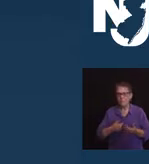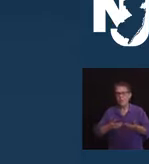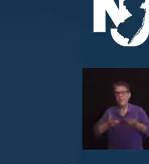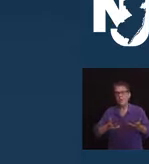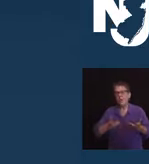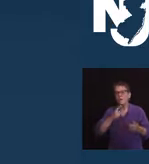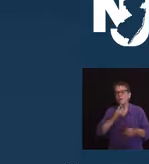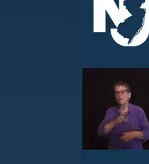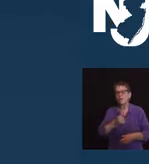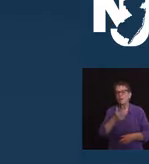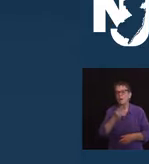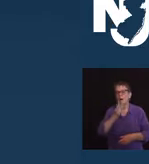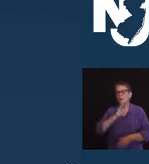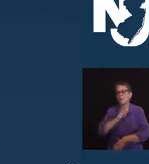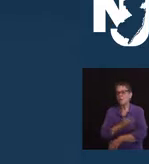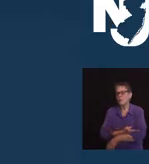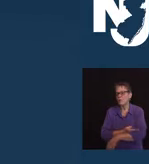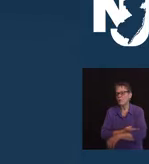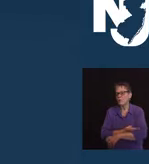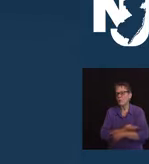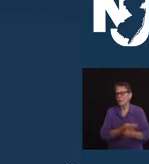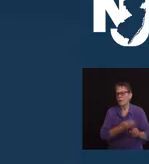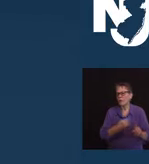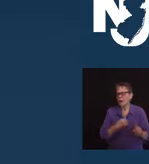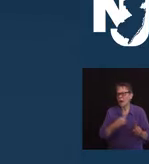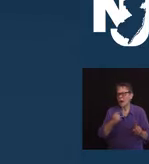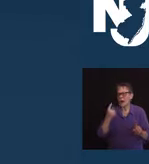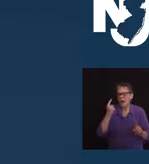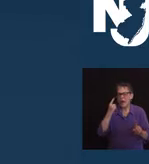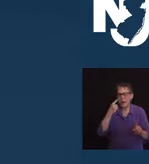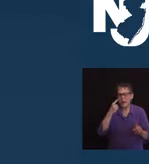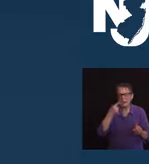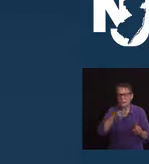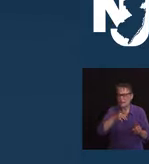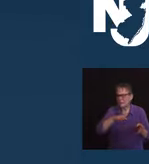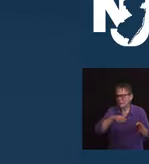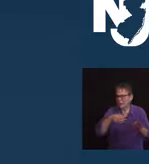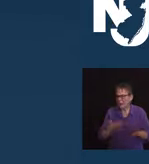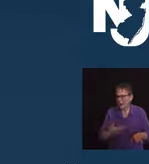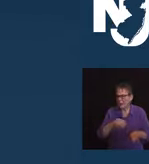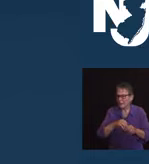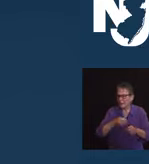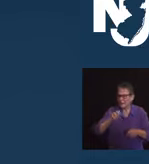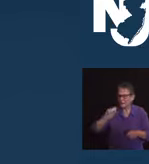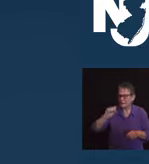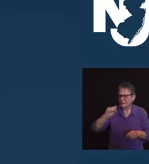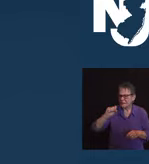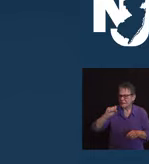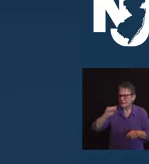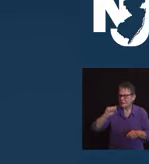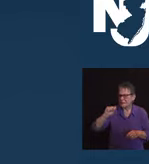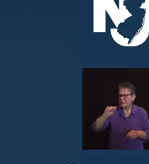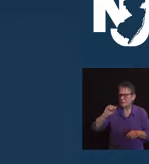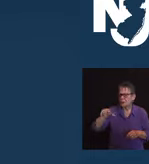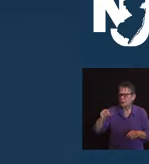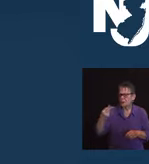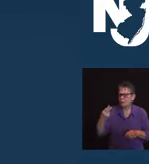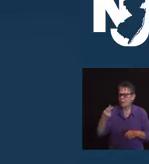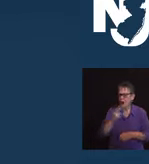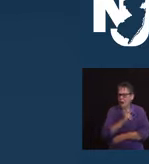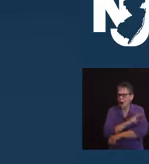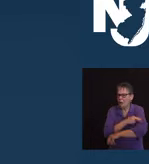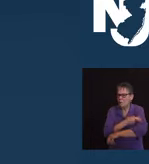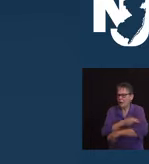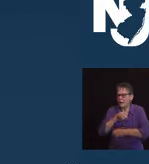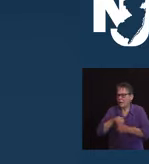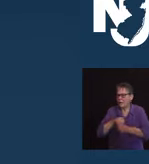week. I believe he died, Judy, at St. Joe's, and it is poignant that his granddaughter, Jennifer, is a nurse at St. Joe's